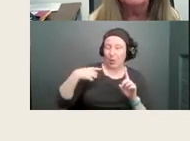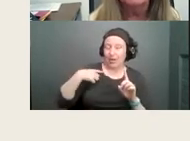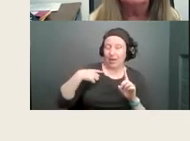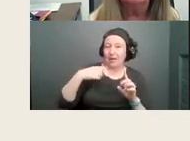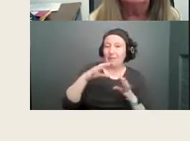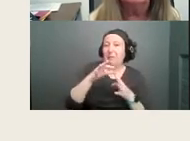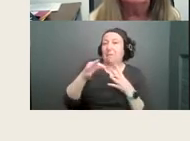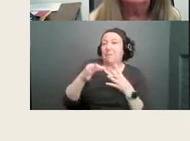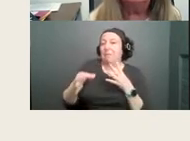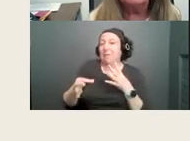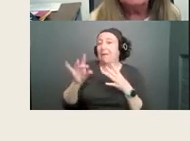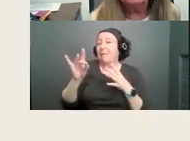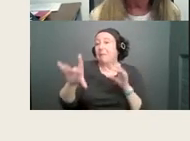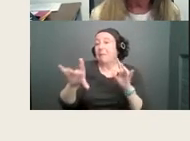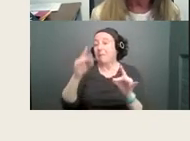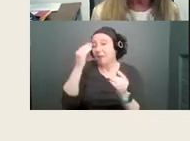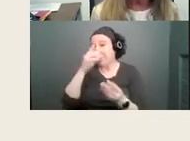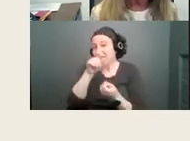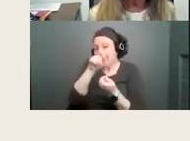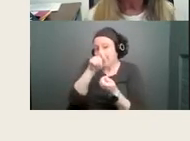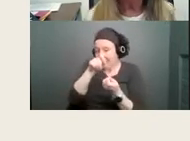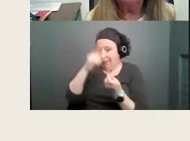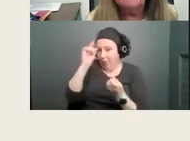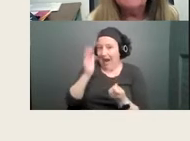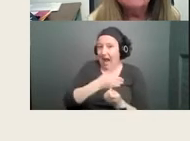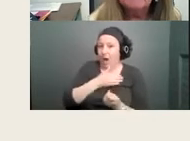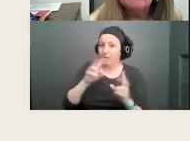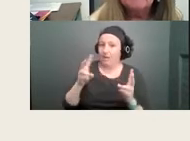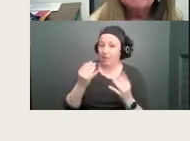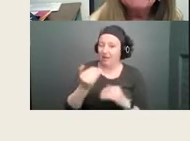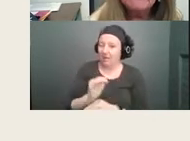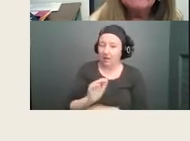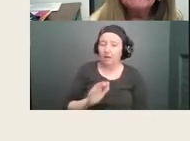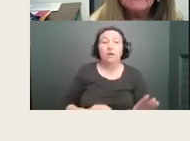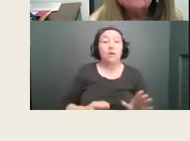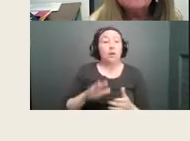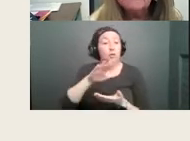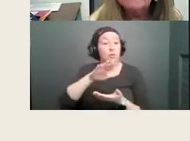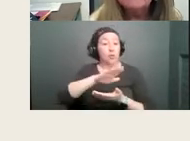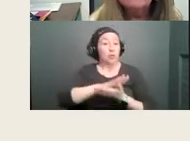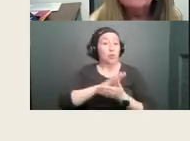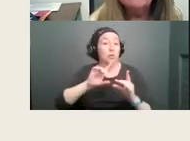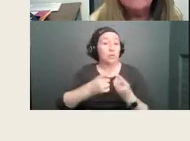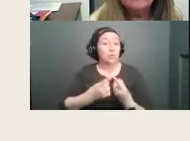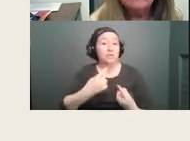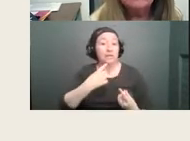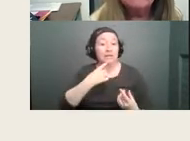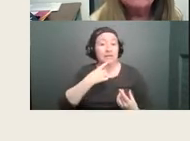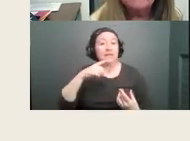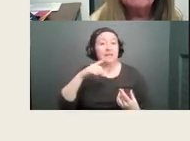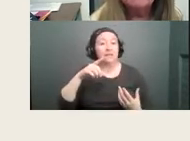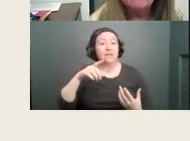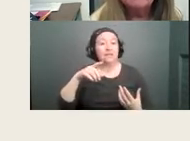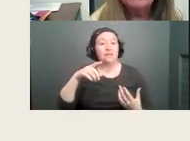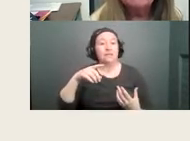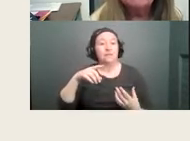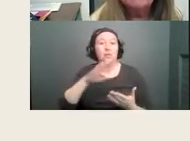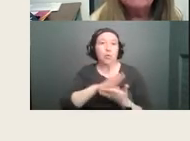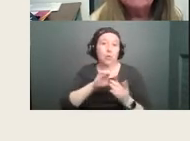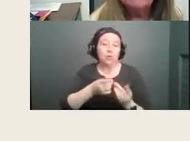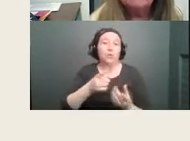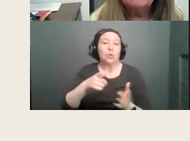topic tonight. So the school district was ordered to provide a more detailed FBA and to address the behavior